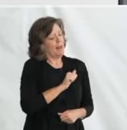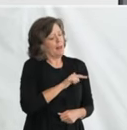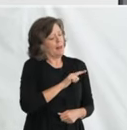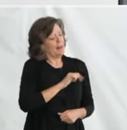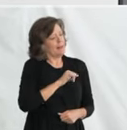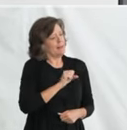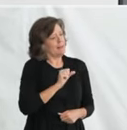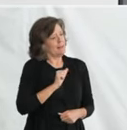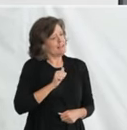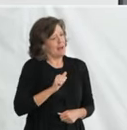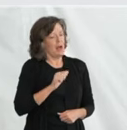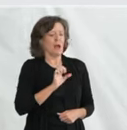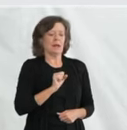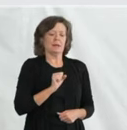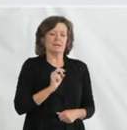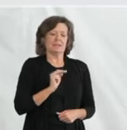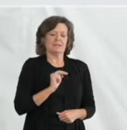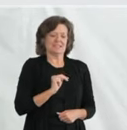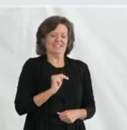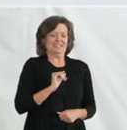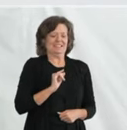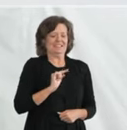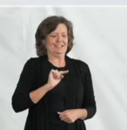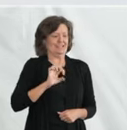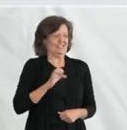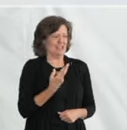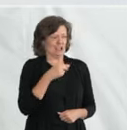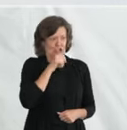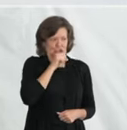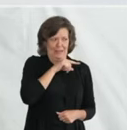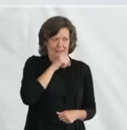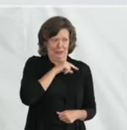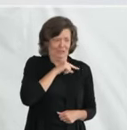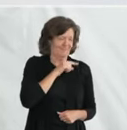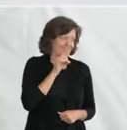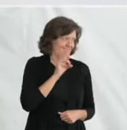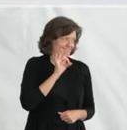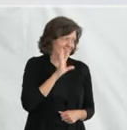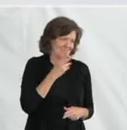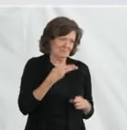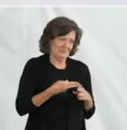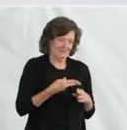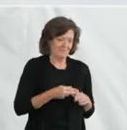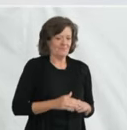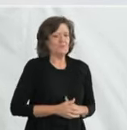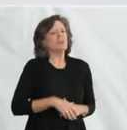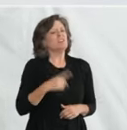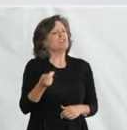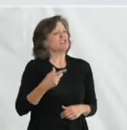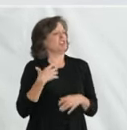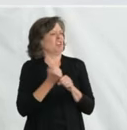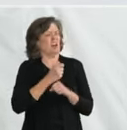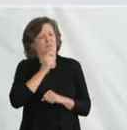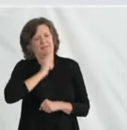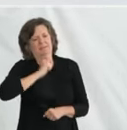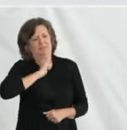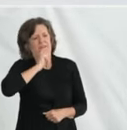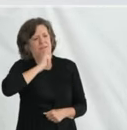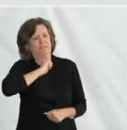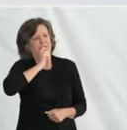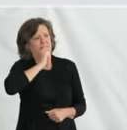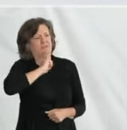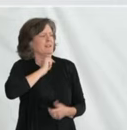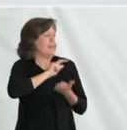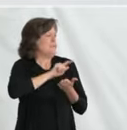It was a terribly unfortunate name. And Alicia had gotten so many lollipops our fourth grade year that she was going to need dentures